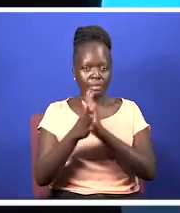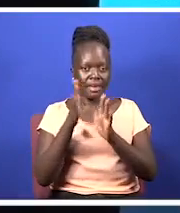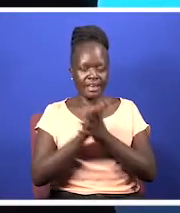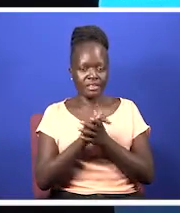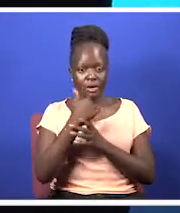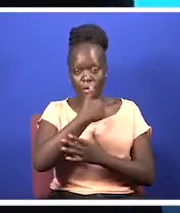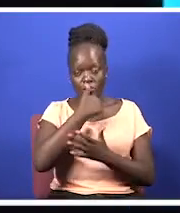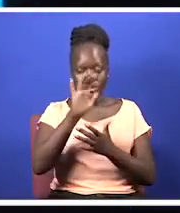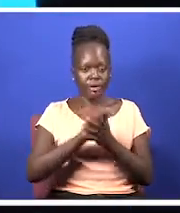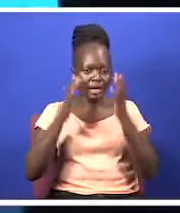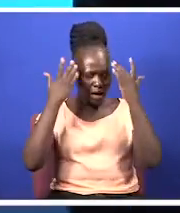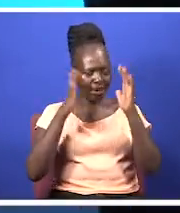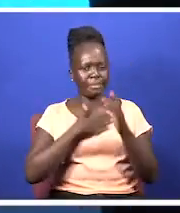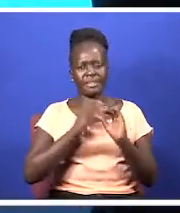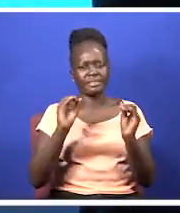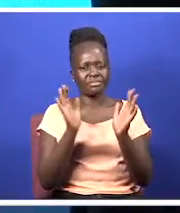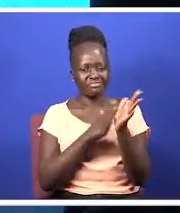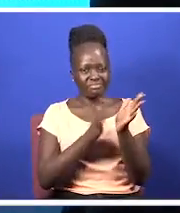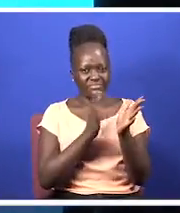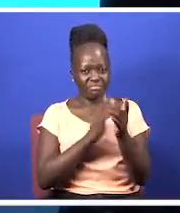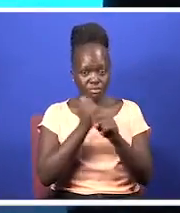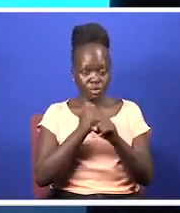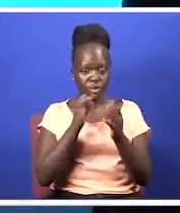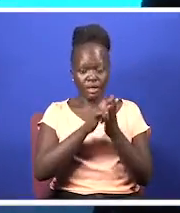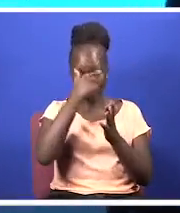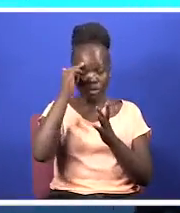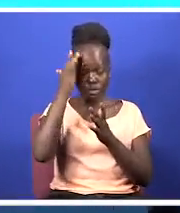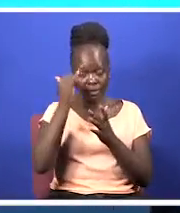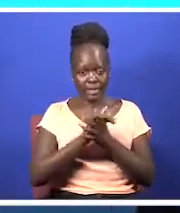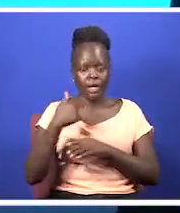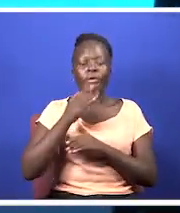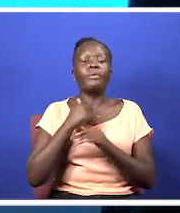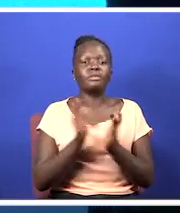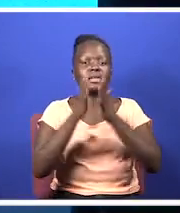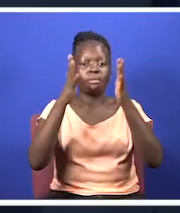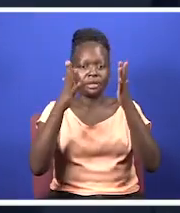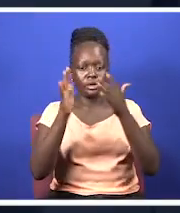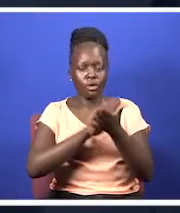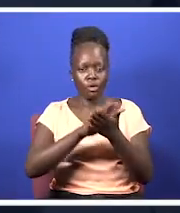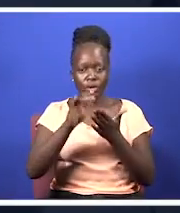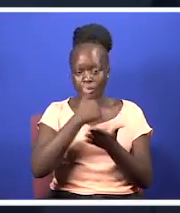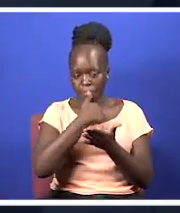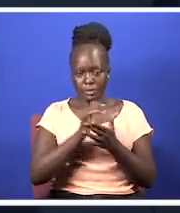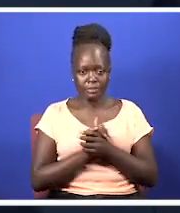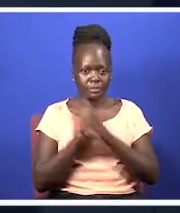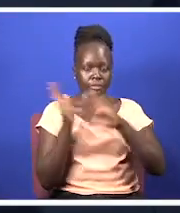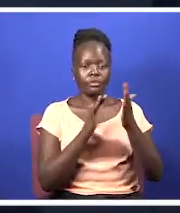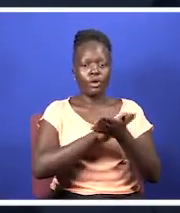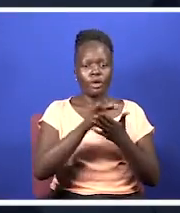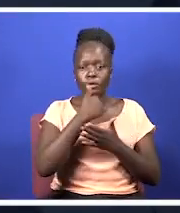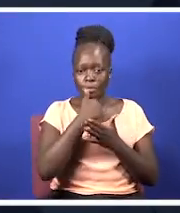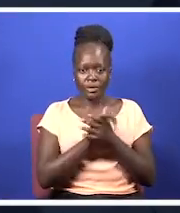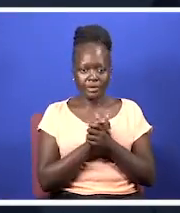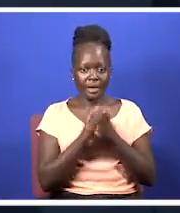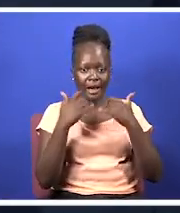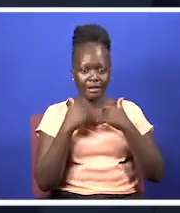emblems, you were not aware, please quickly do so, because we are going to celebrate the Holy Communion. The Holy